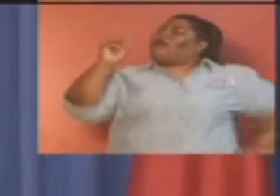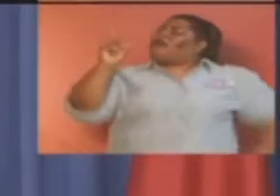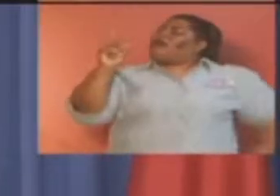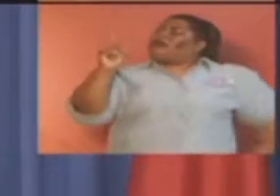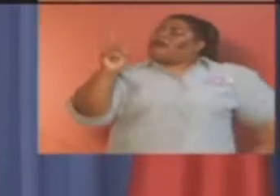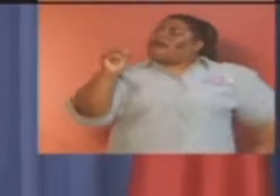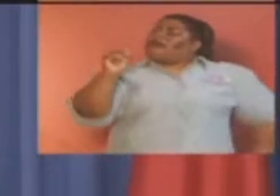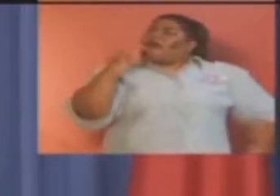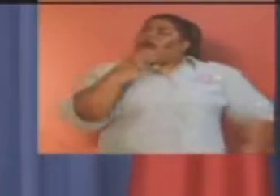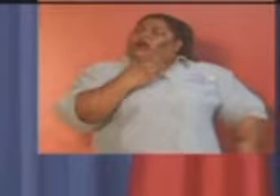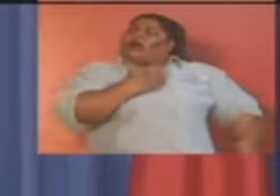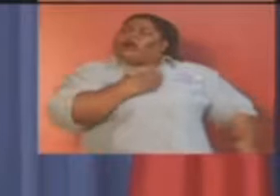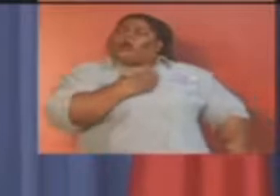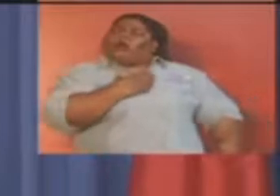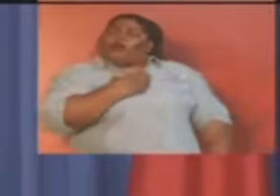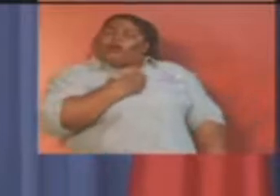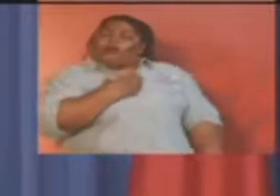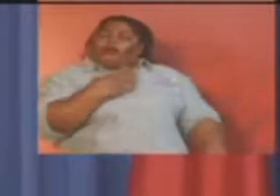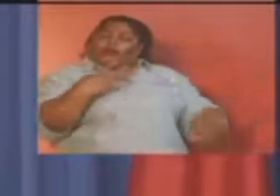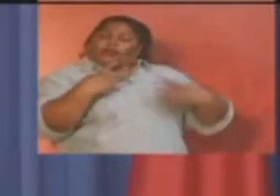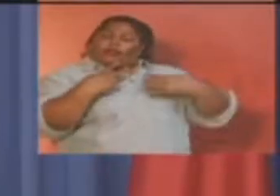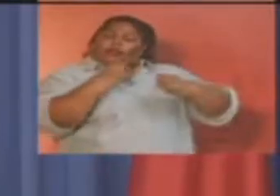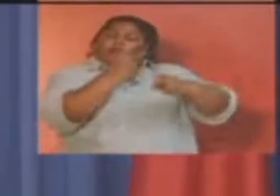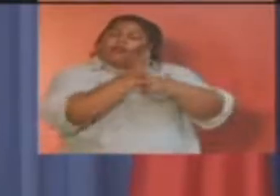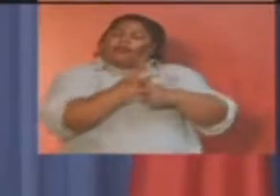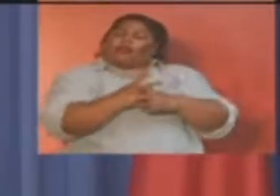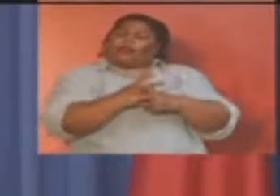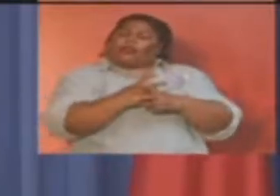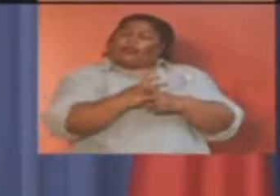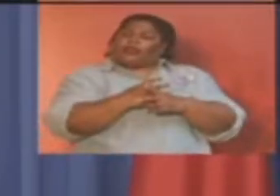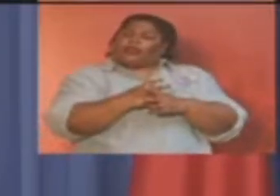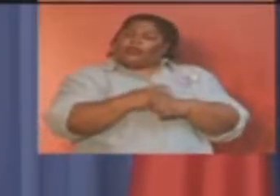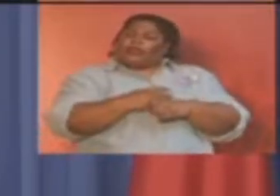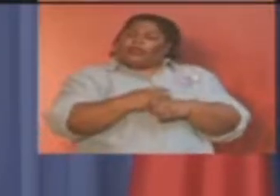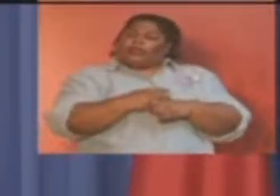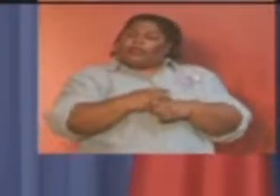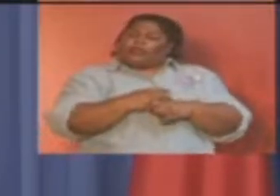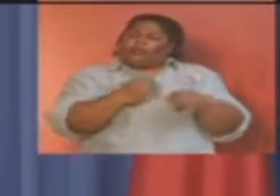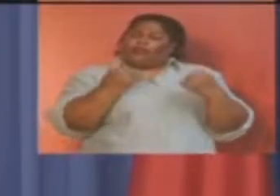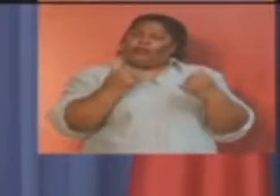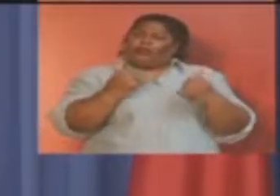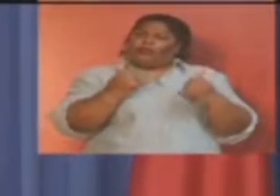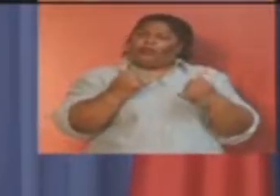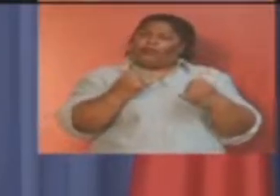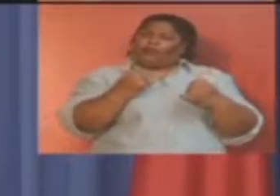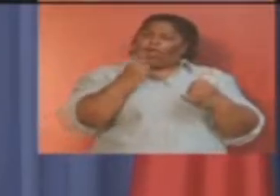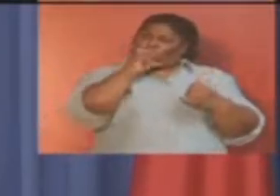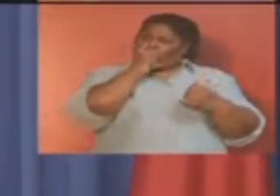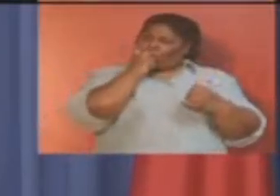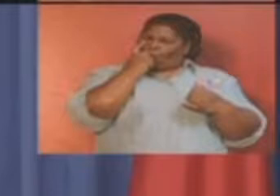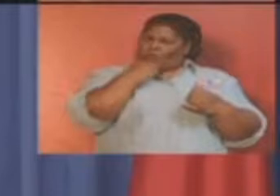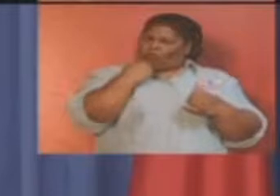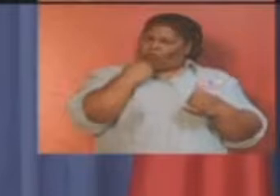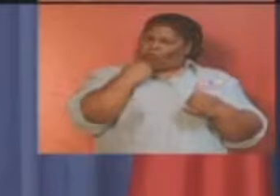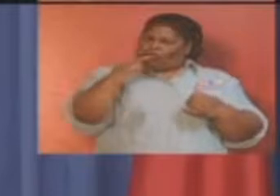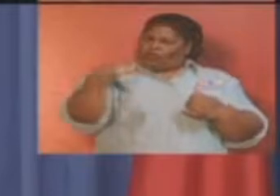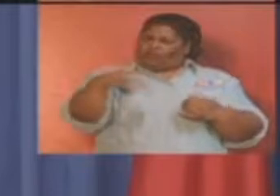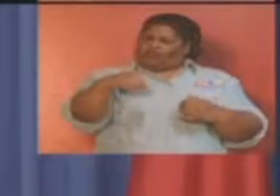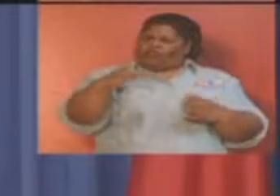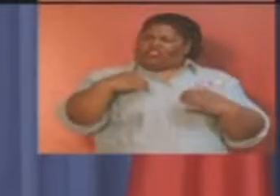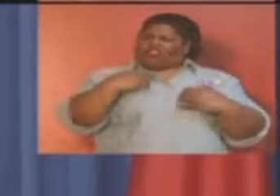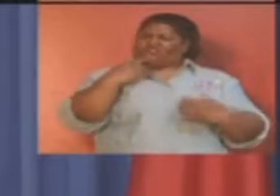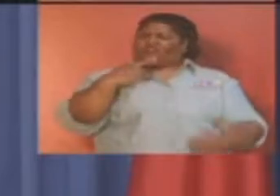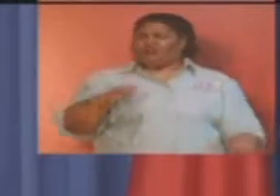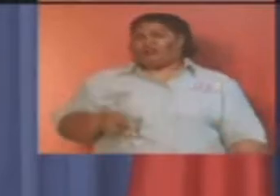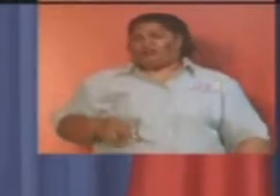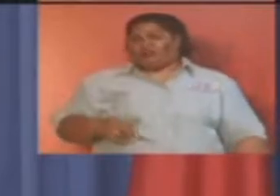facilities that involves a younger set of patients, sicker, taking a longer period of